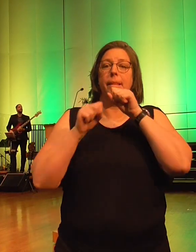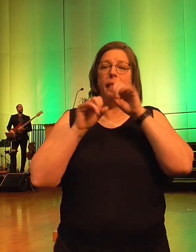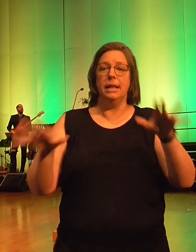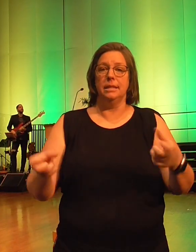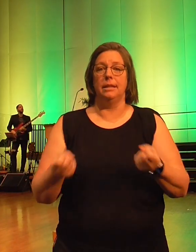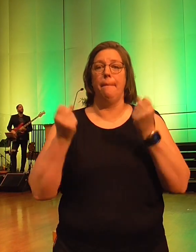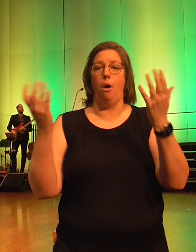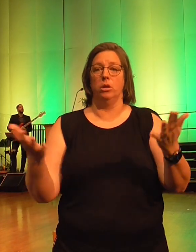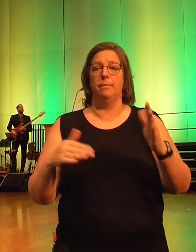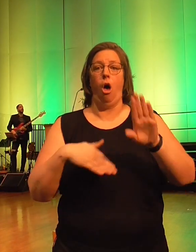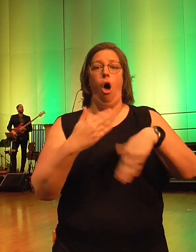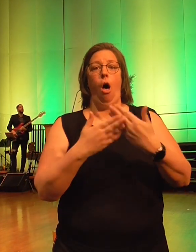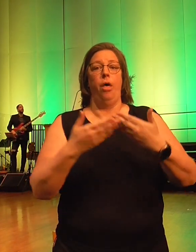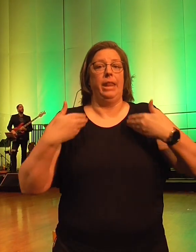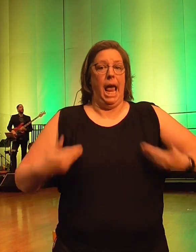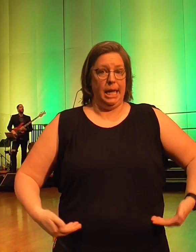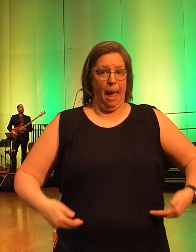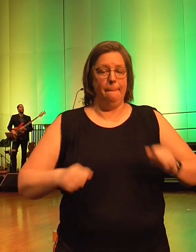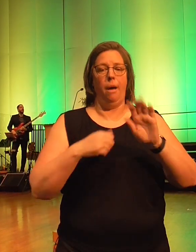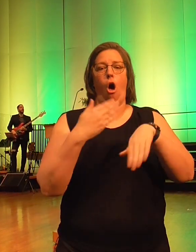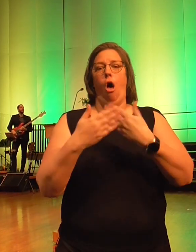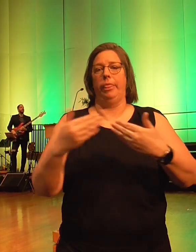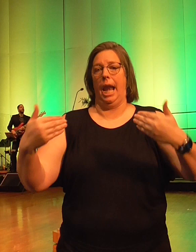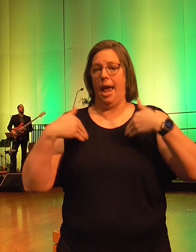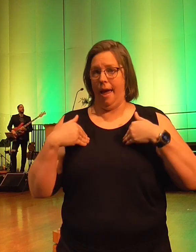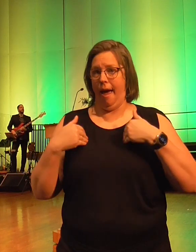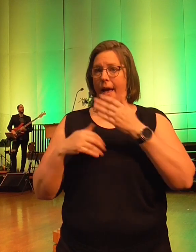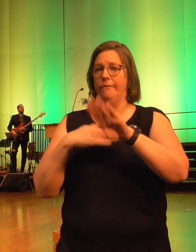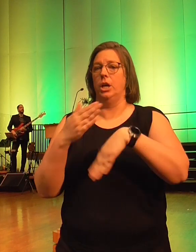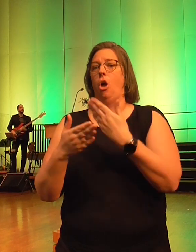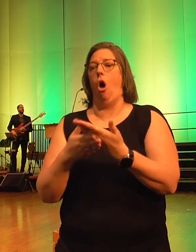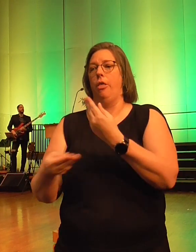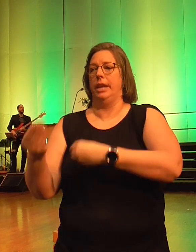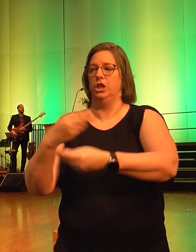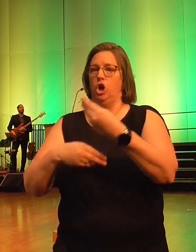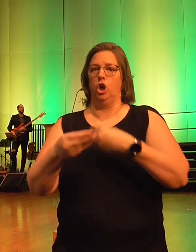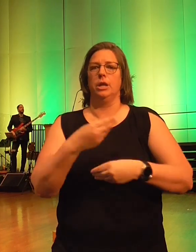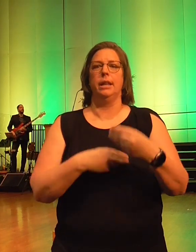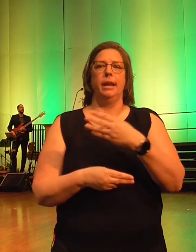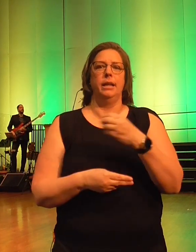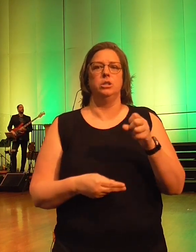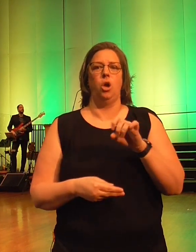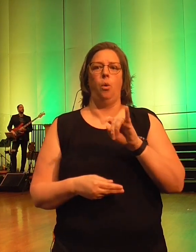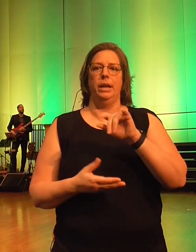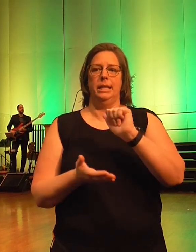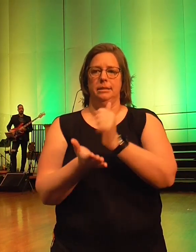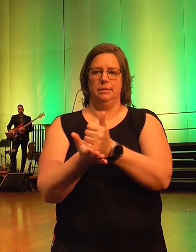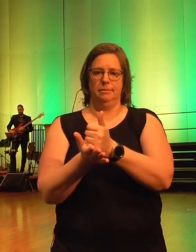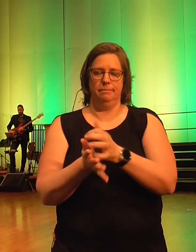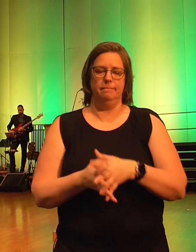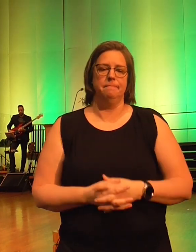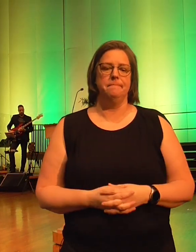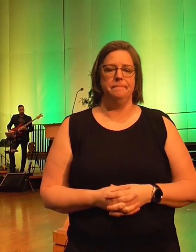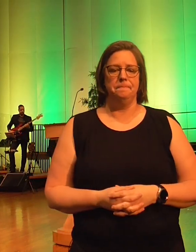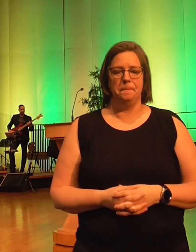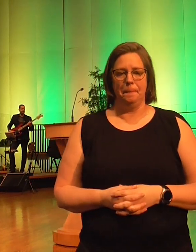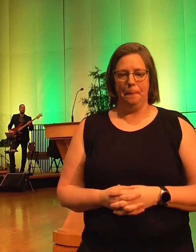multiplies all that I am, all that I have, and all that I circulate. And so it is.